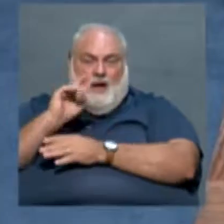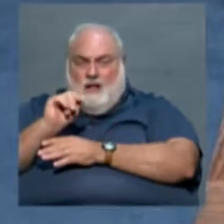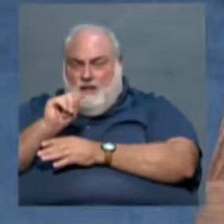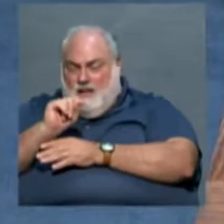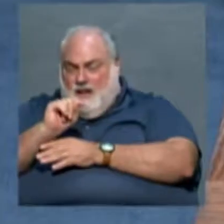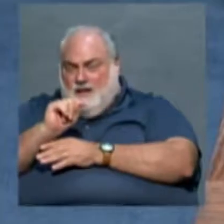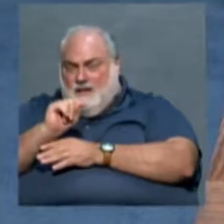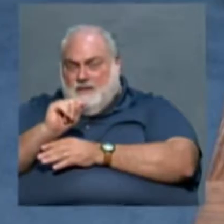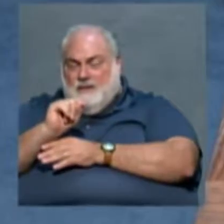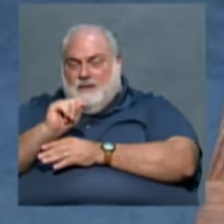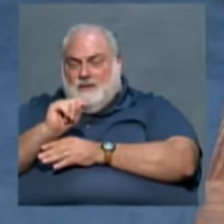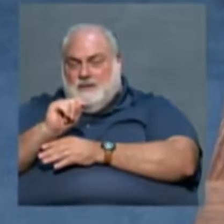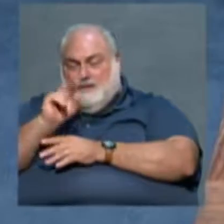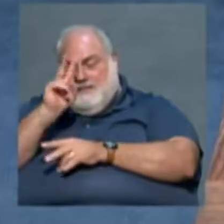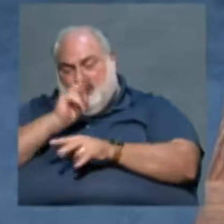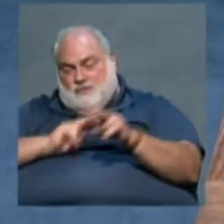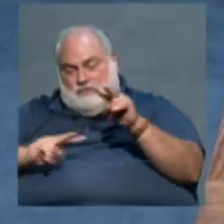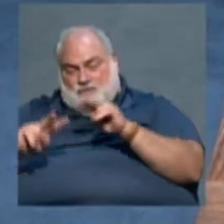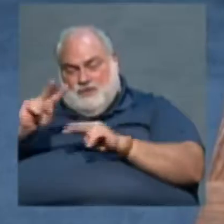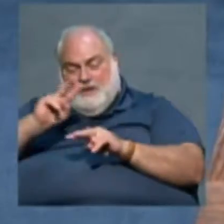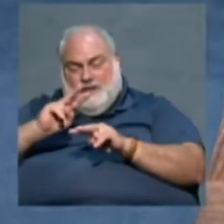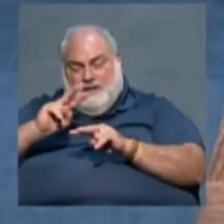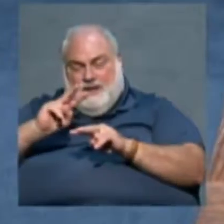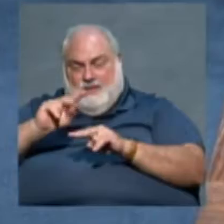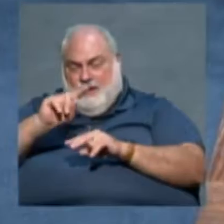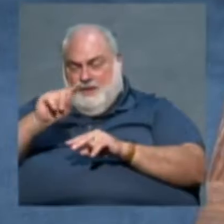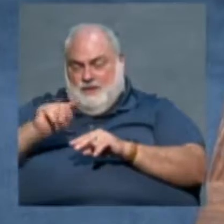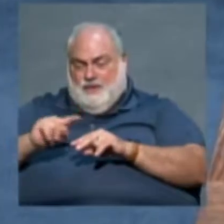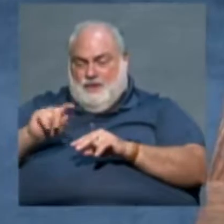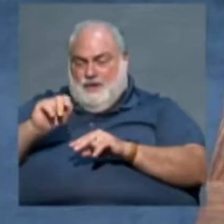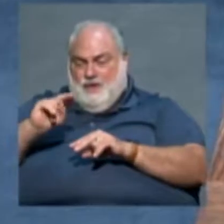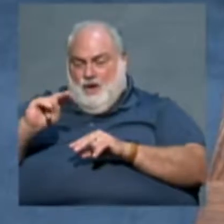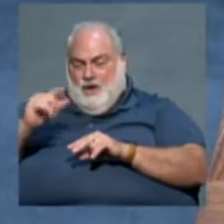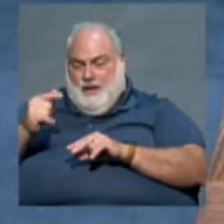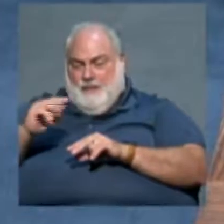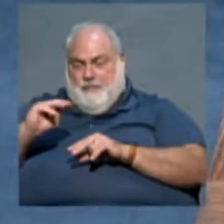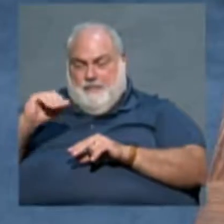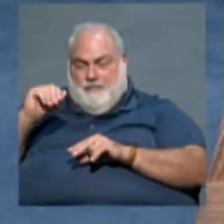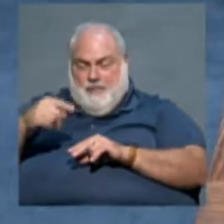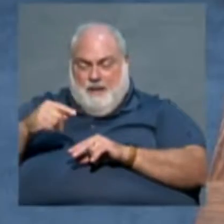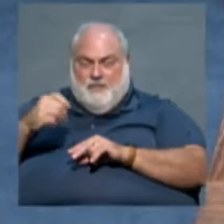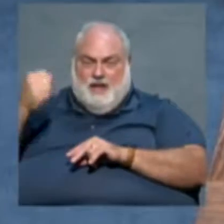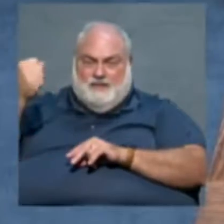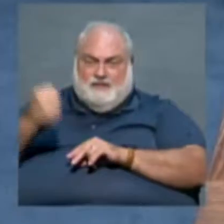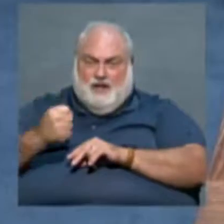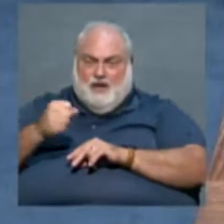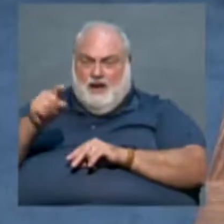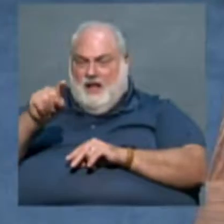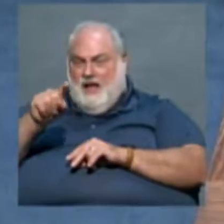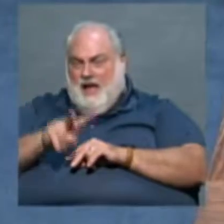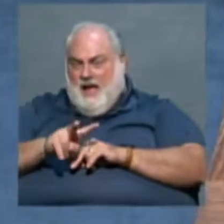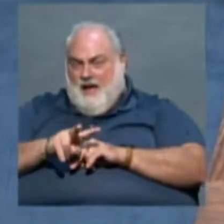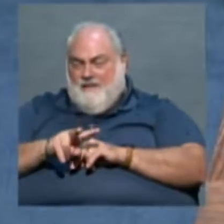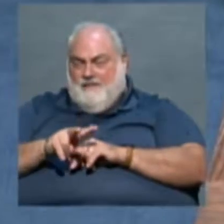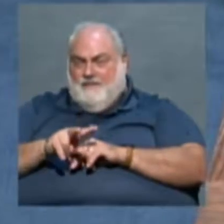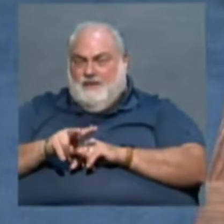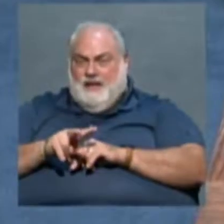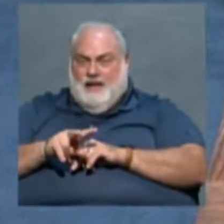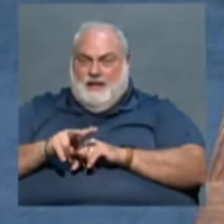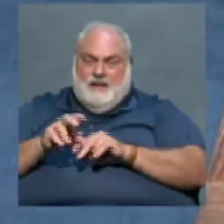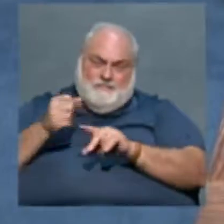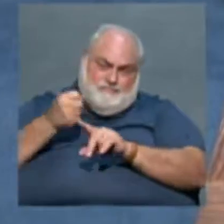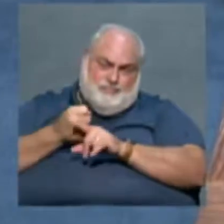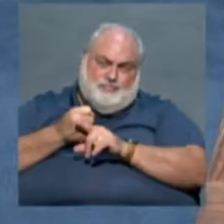So instead, if you look at your zoning map there, the southern half of this neighborhood is getting hit a lot